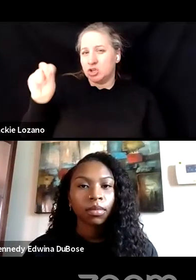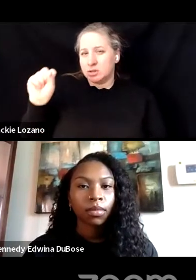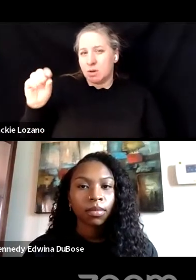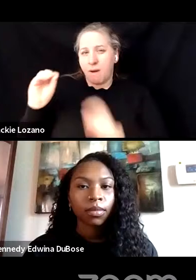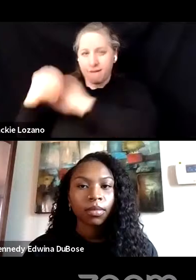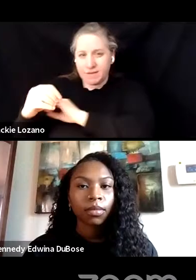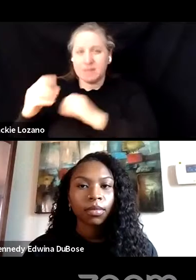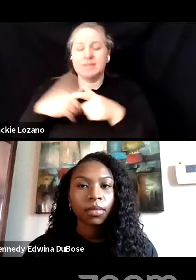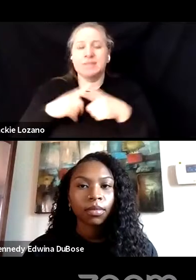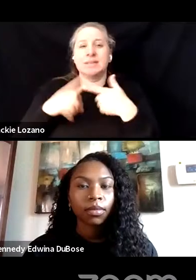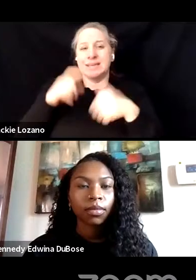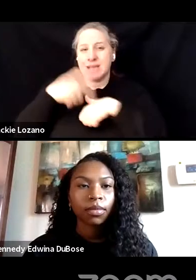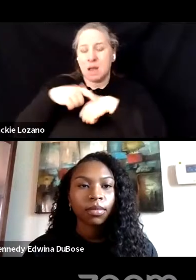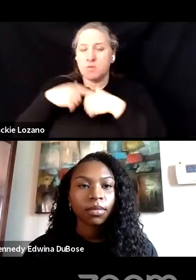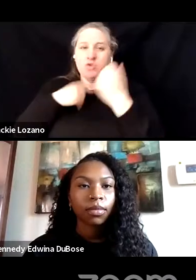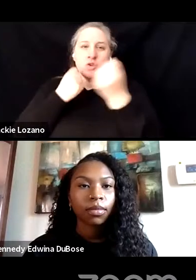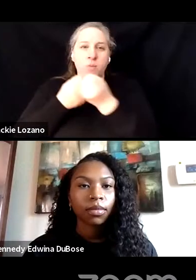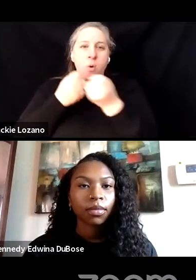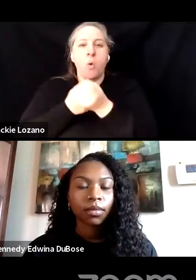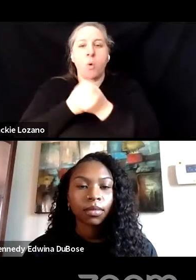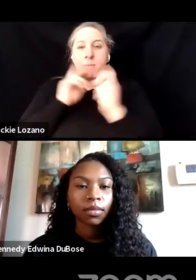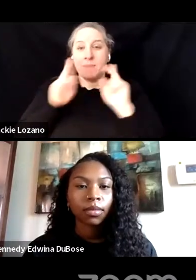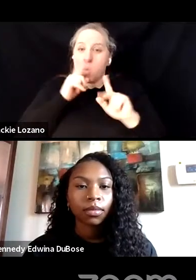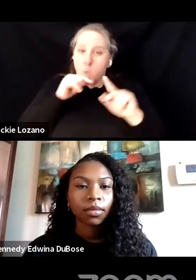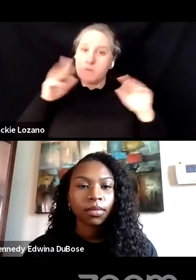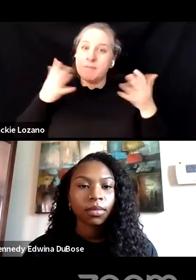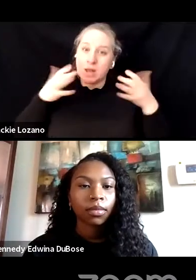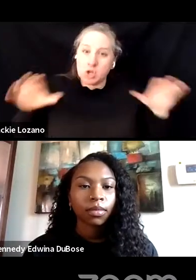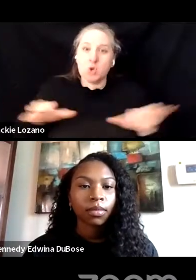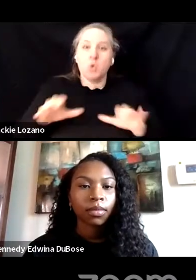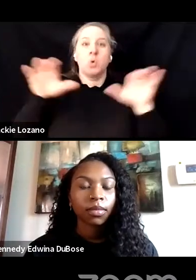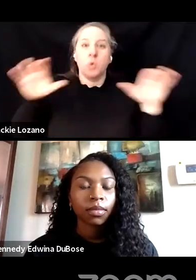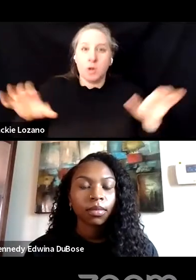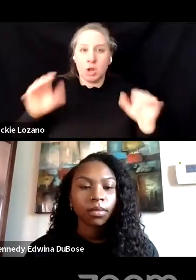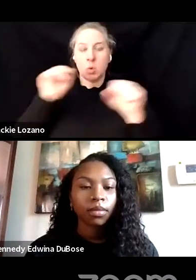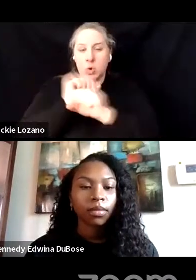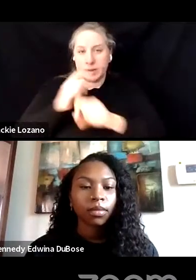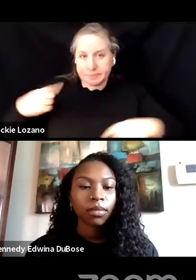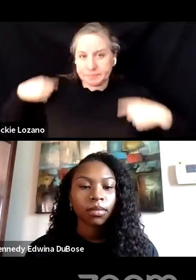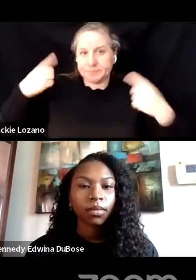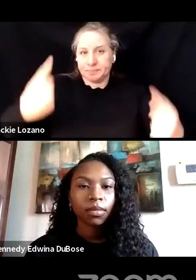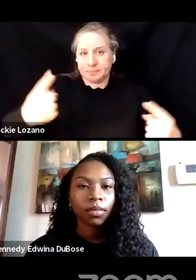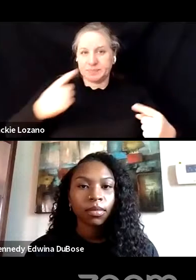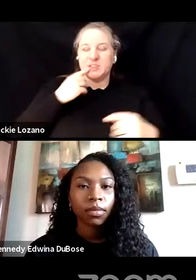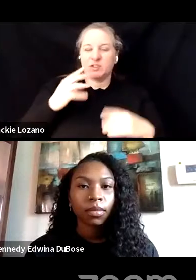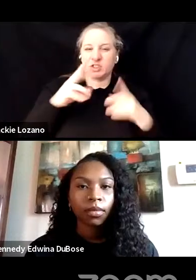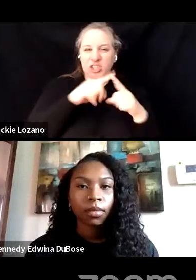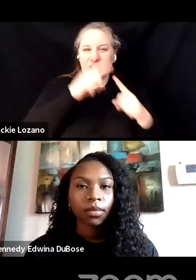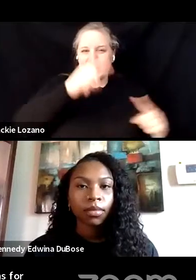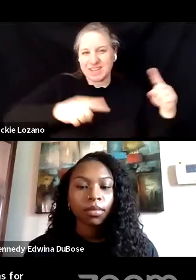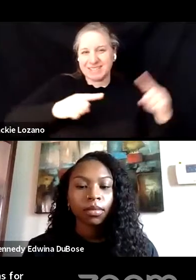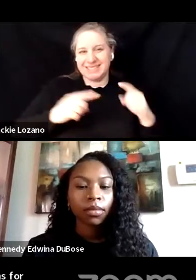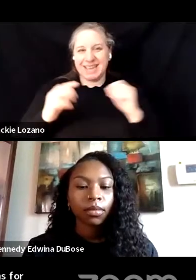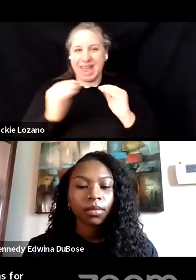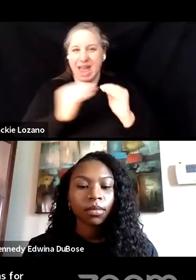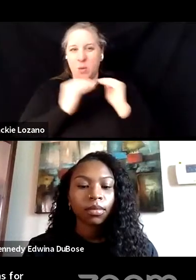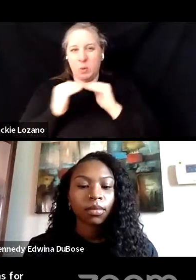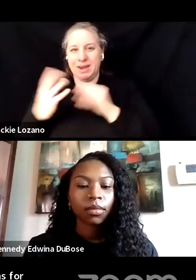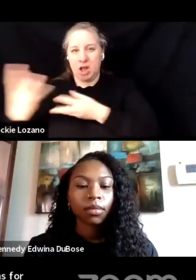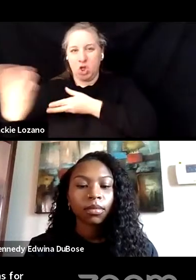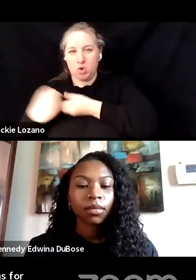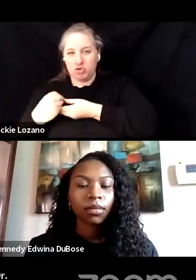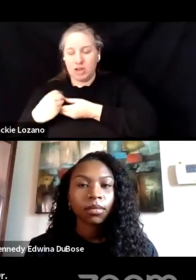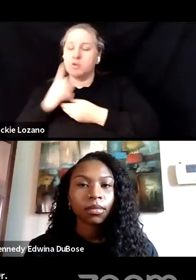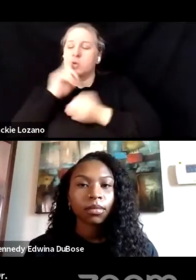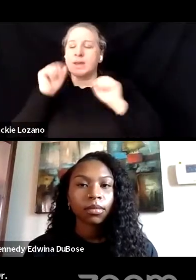to support the individuals who have been doing this work. And I'm sure that we can provide some of those resources in this institution for those